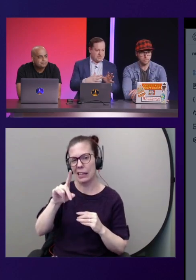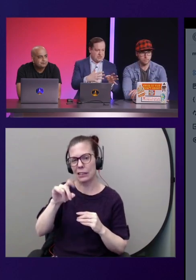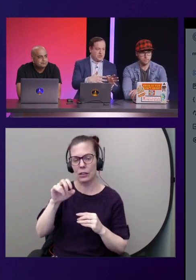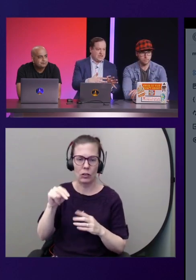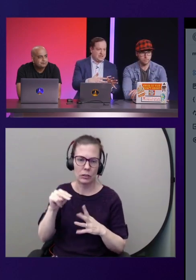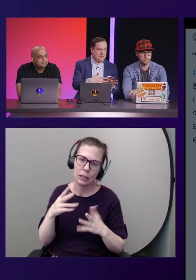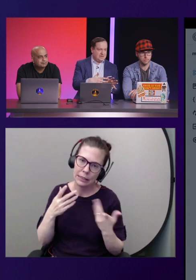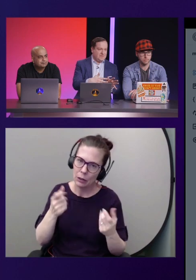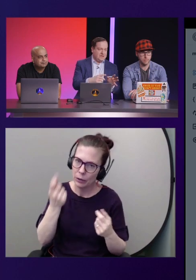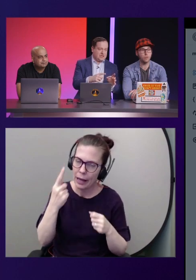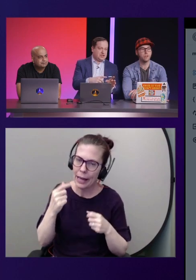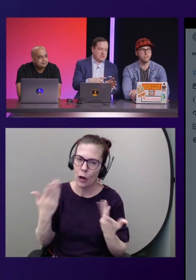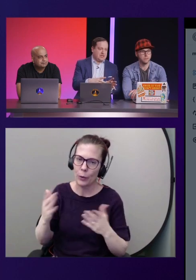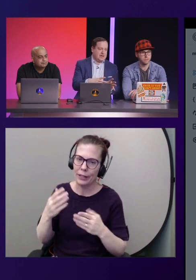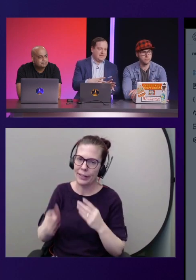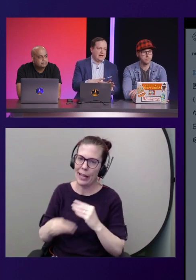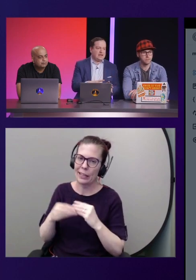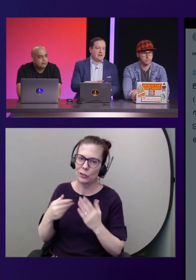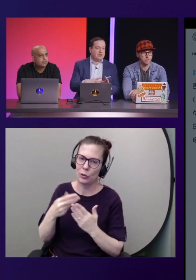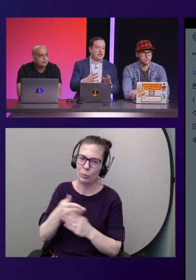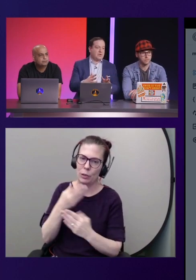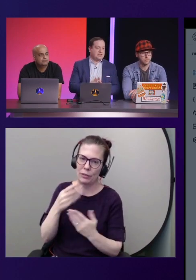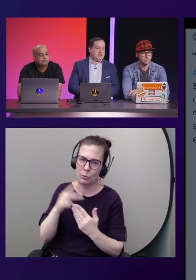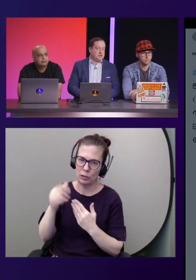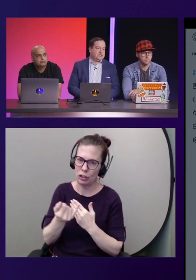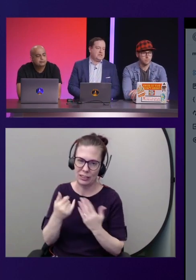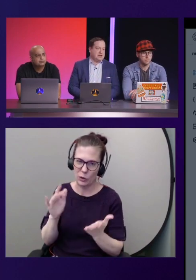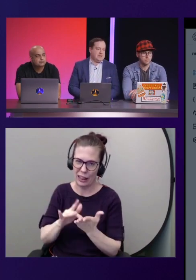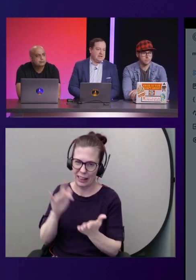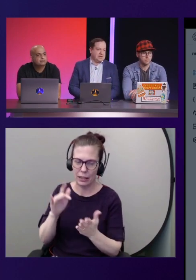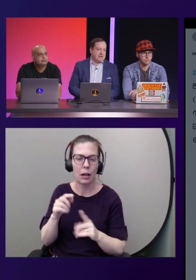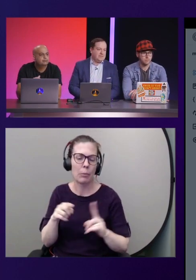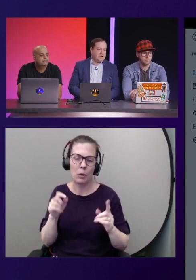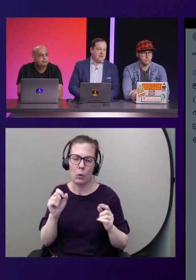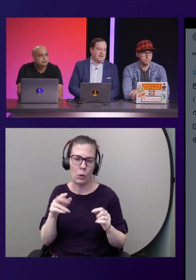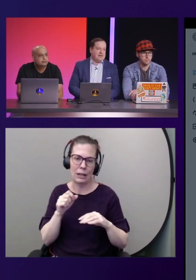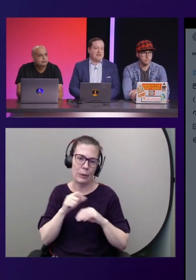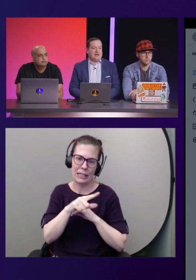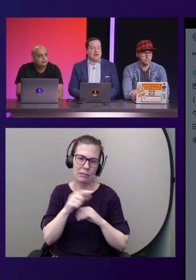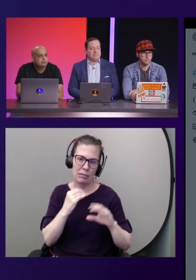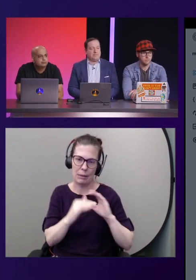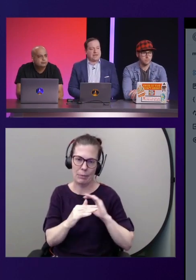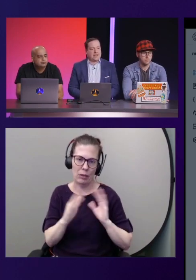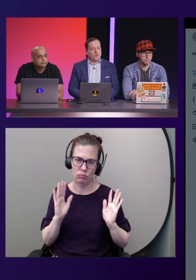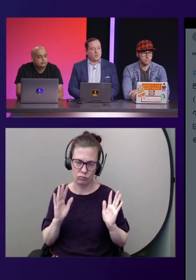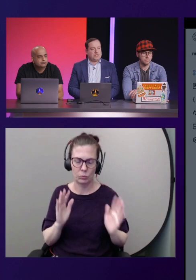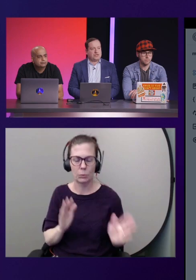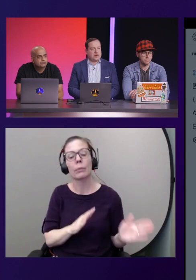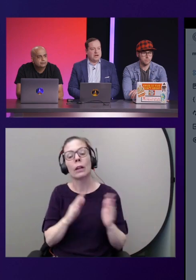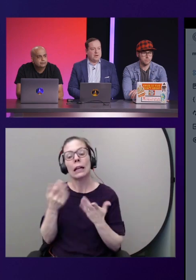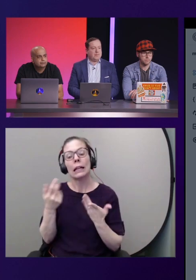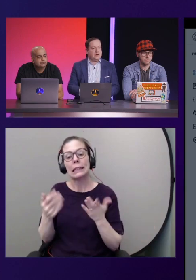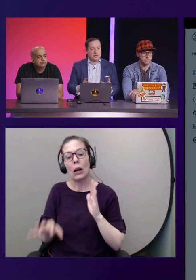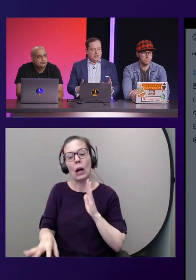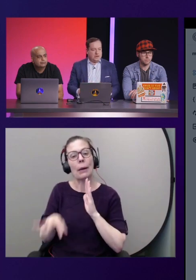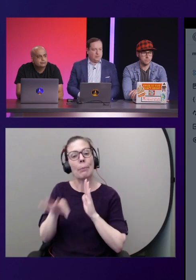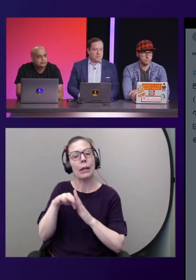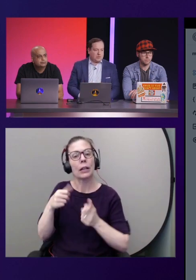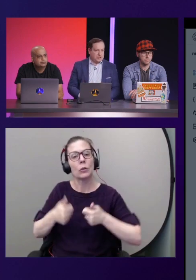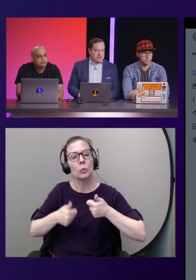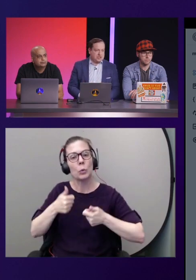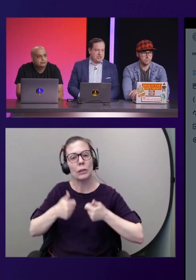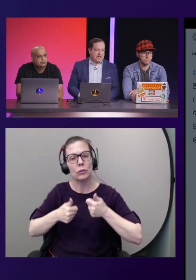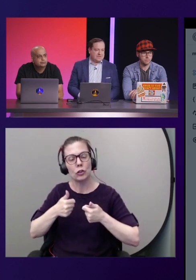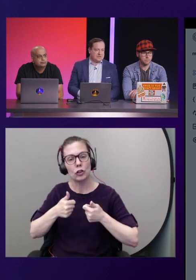project, so he's already in there, so I can just click on that. But otherwise, it would just send him an email. And then I'm picking